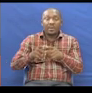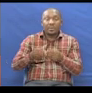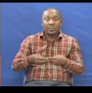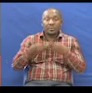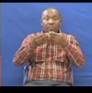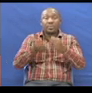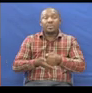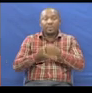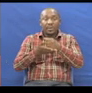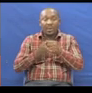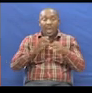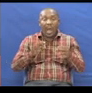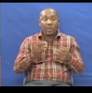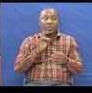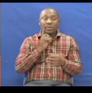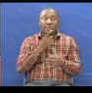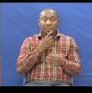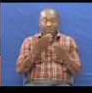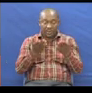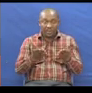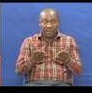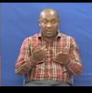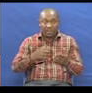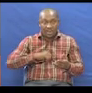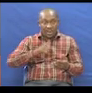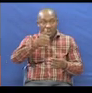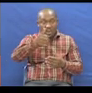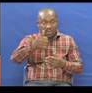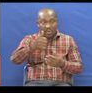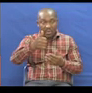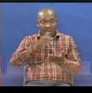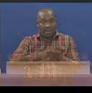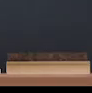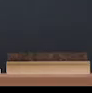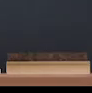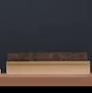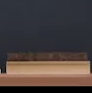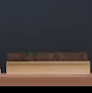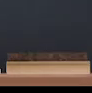then, I'm your teacher, Pascal Titus Majebele.